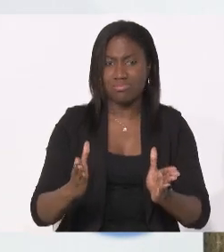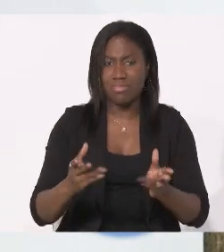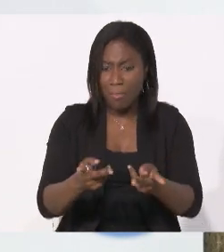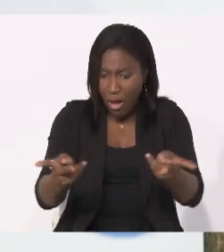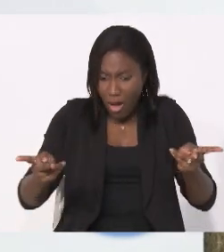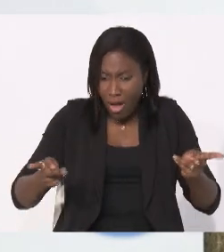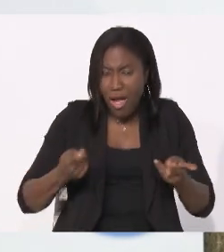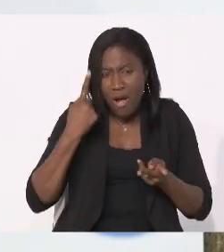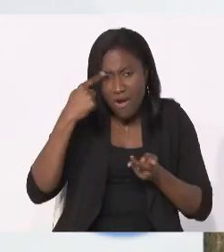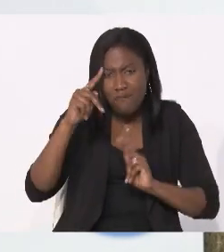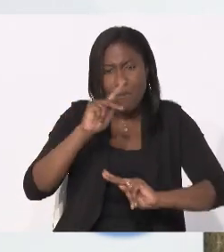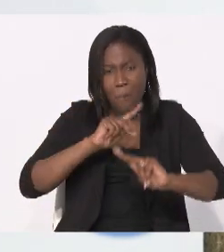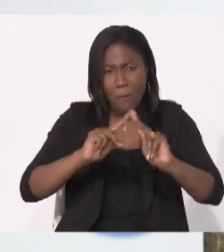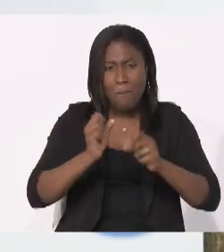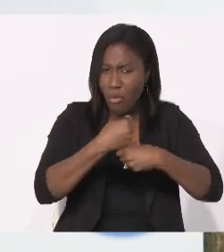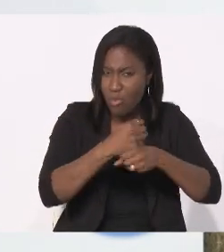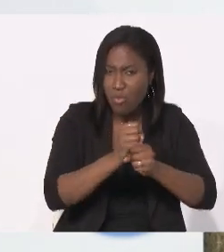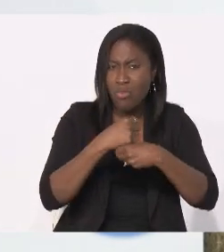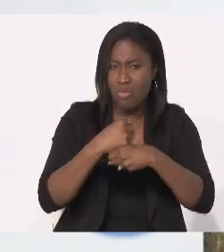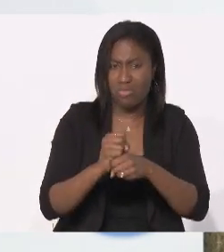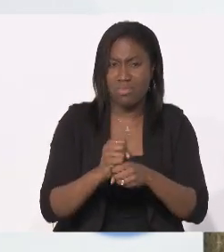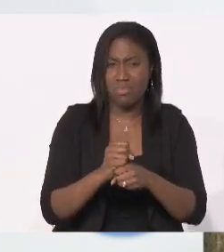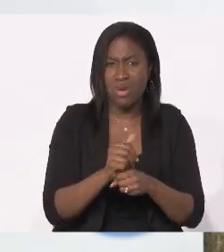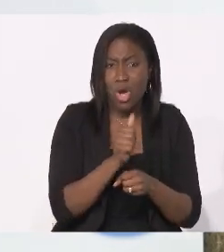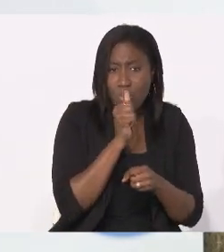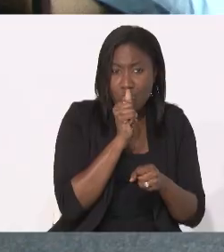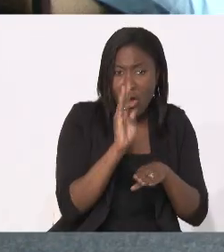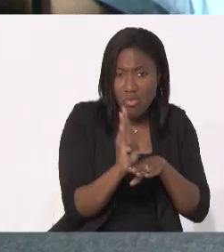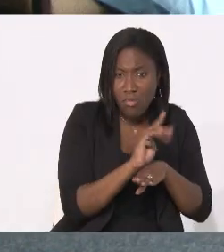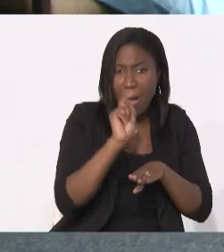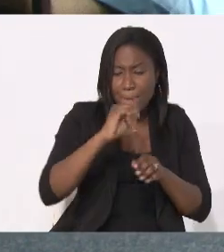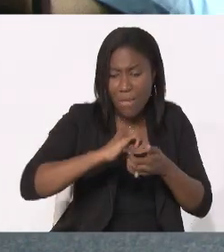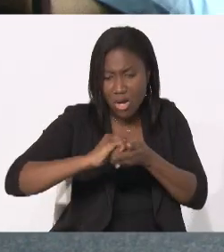and changed the narrative entirely.